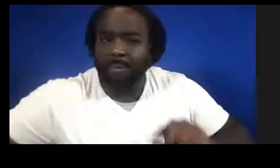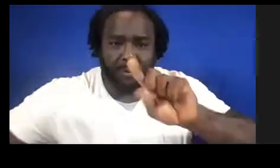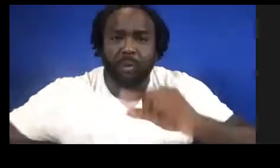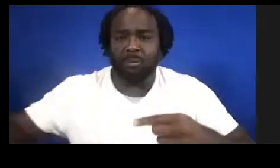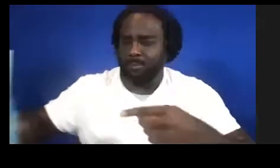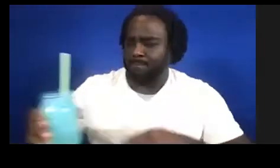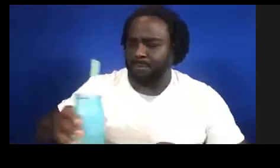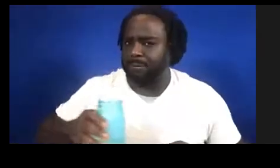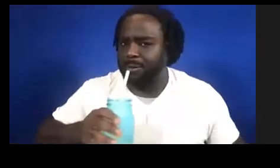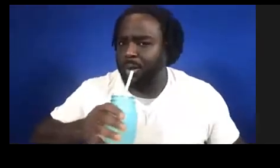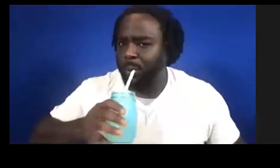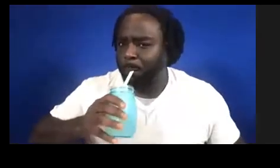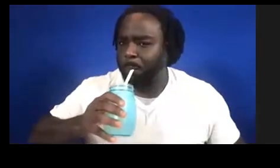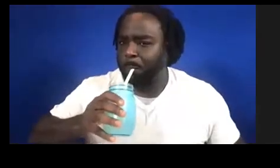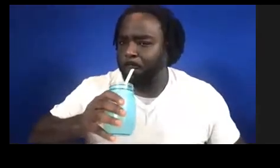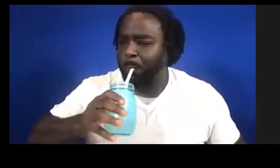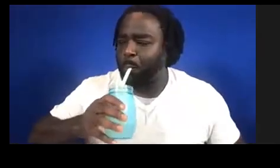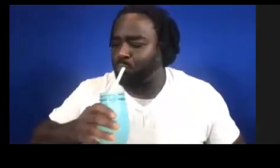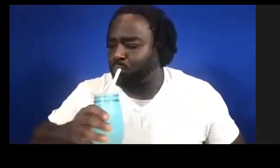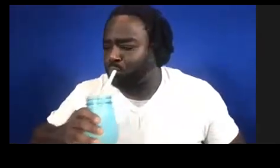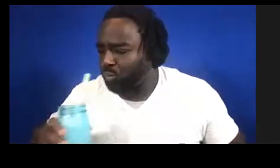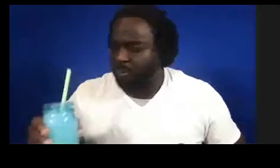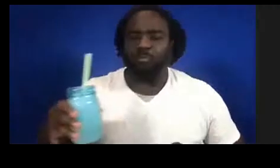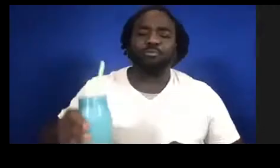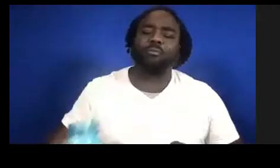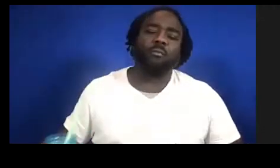but you know, give me a second. I need a little drink break.